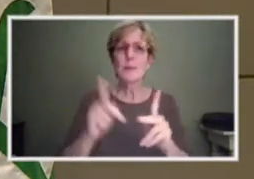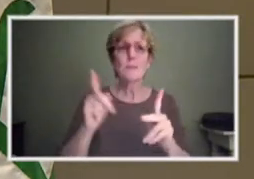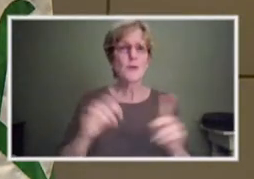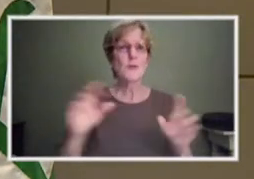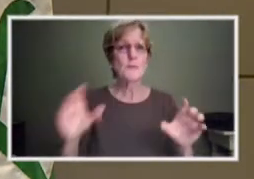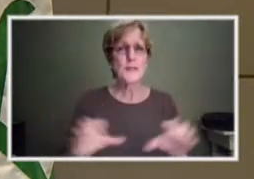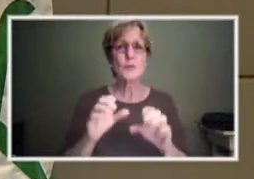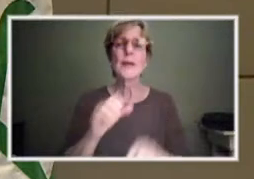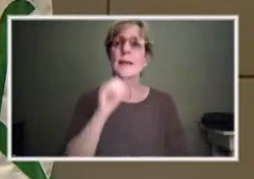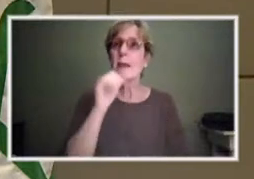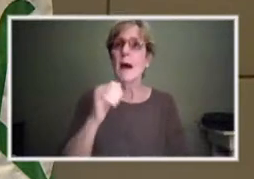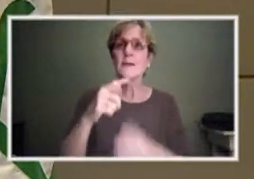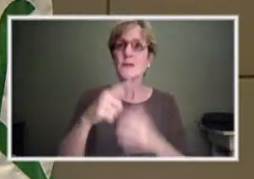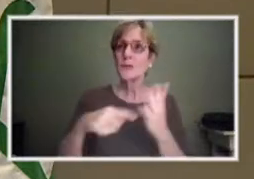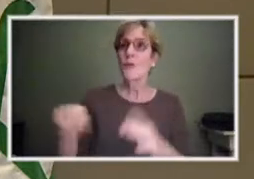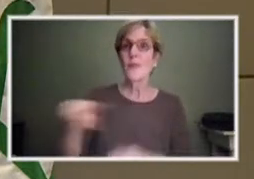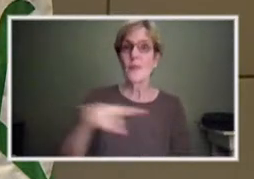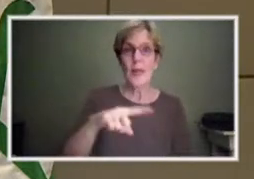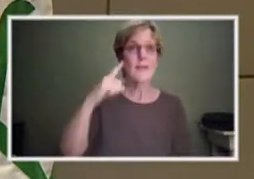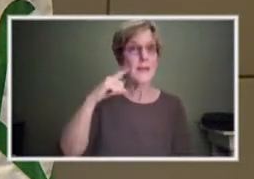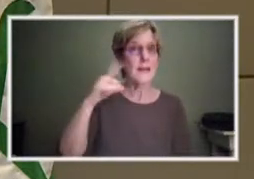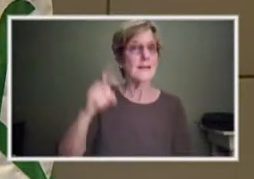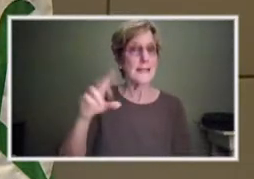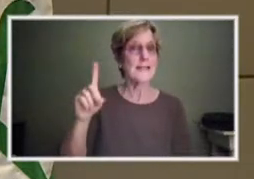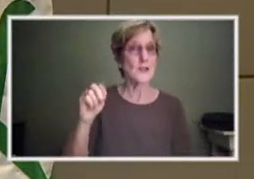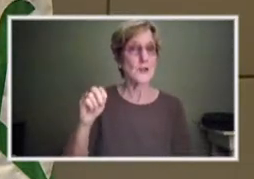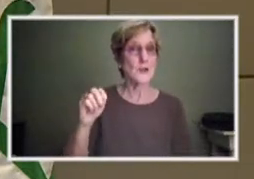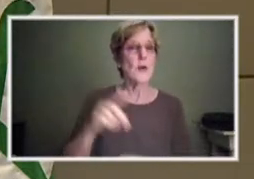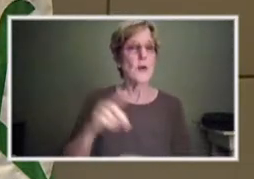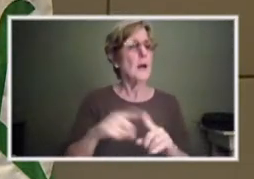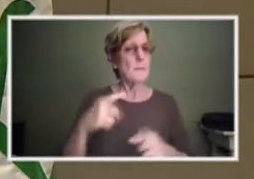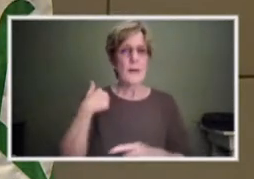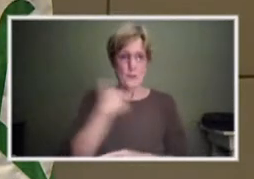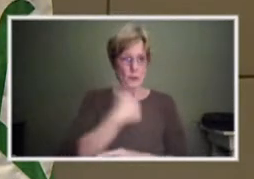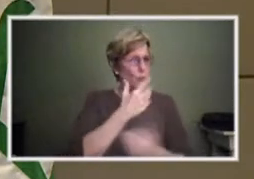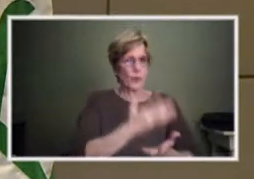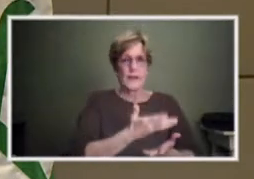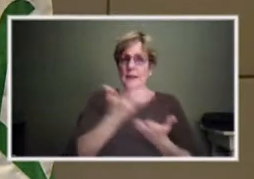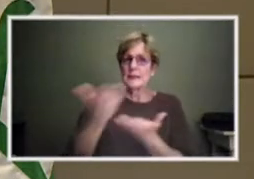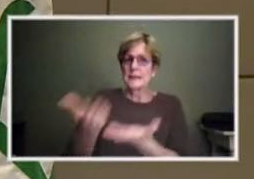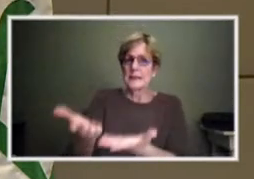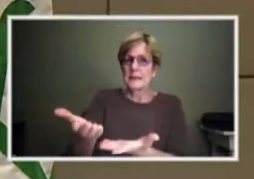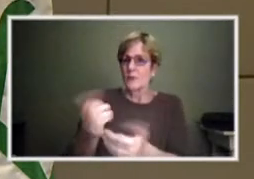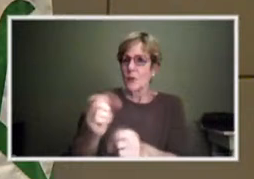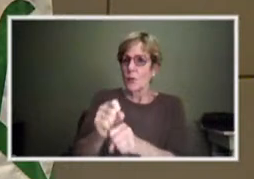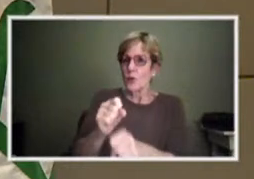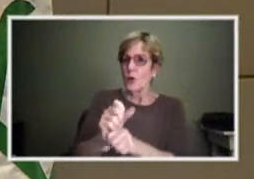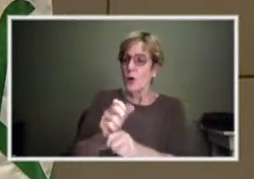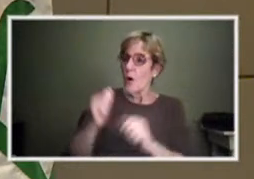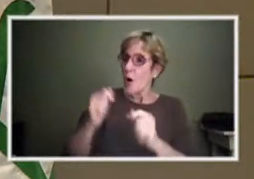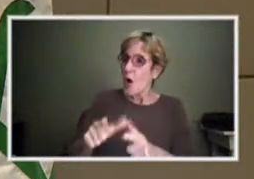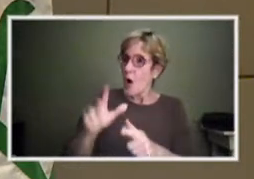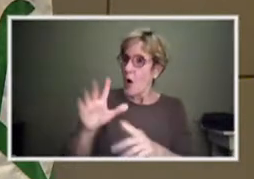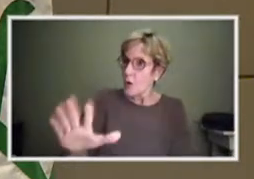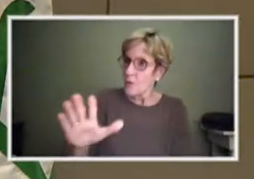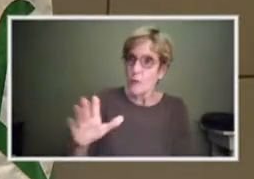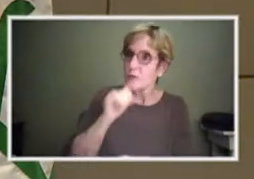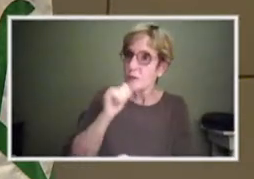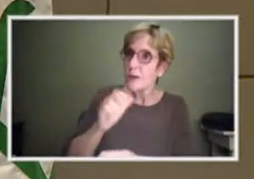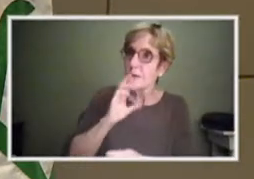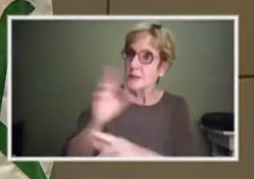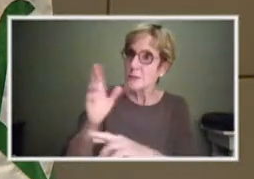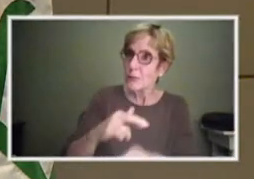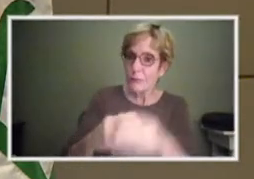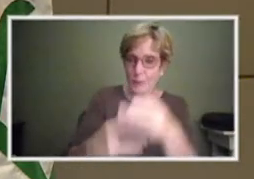just what they think they need to do, but work that we could deliver them. We could say all of your output shouldn't be in a report. It should be in the form